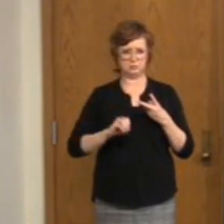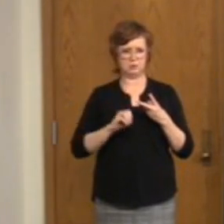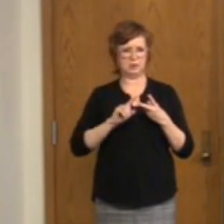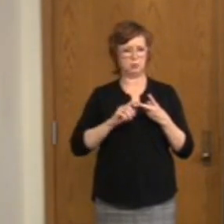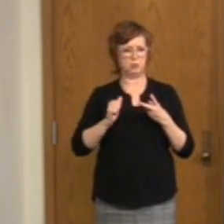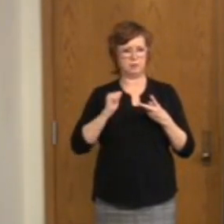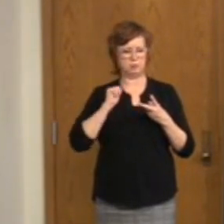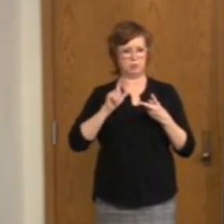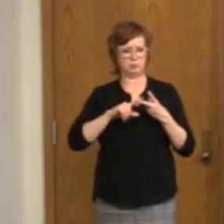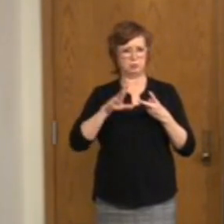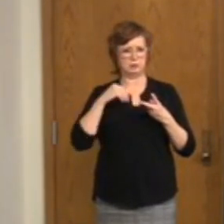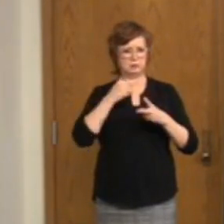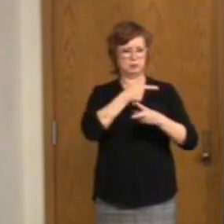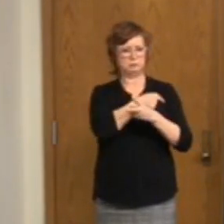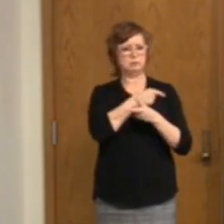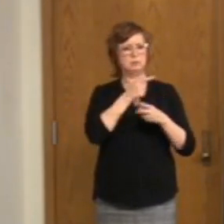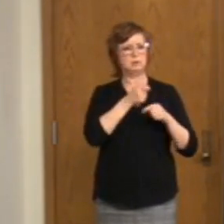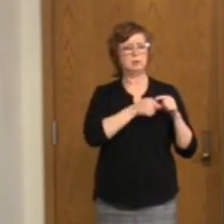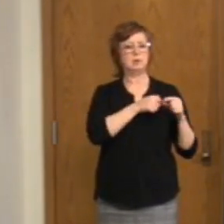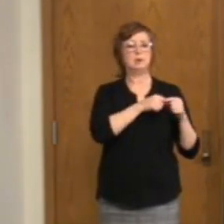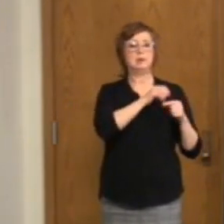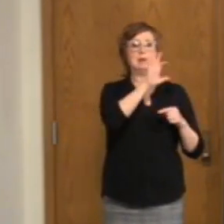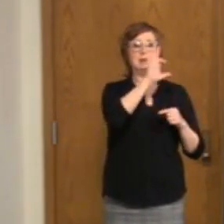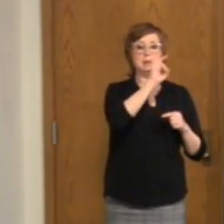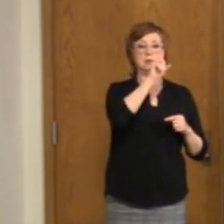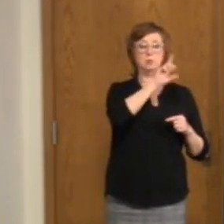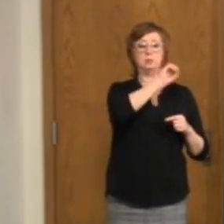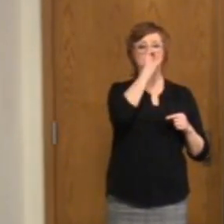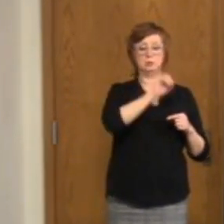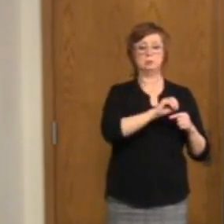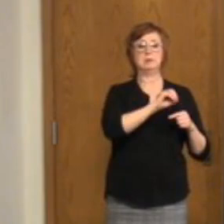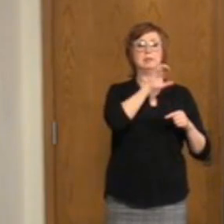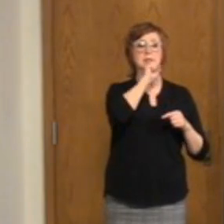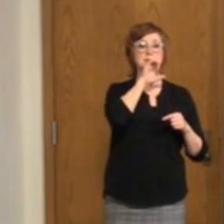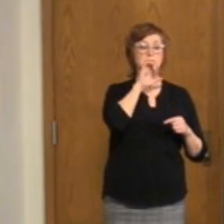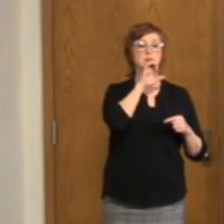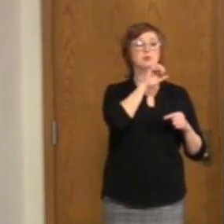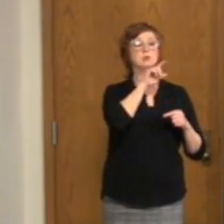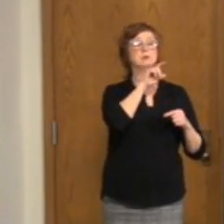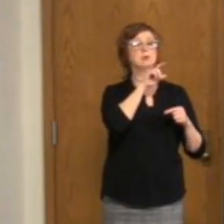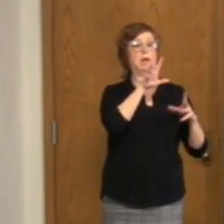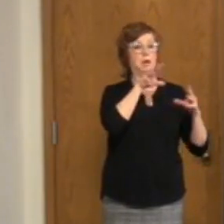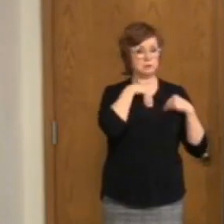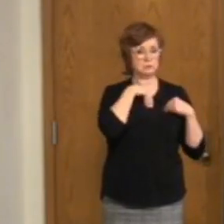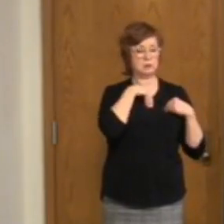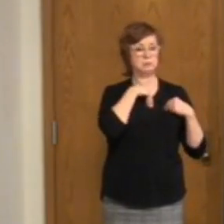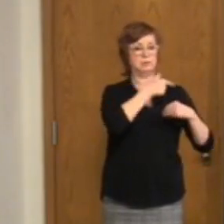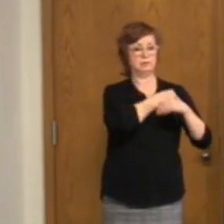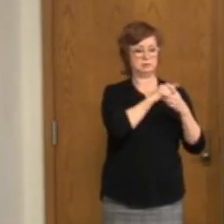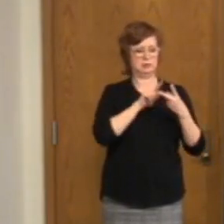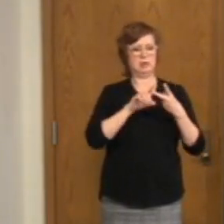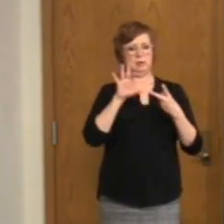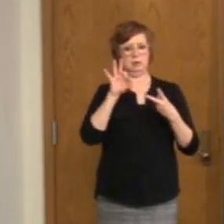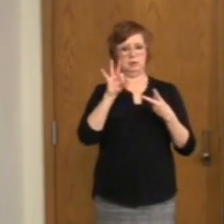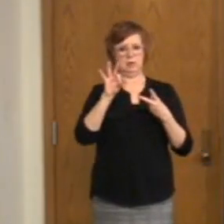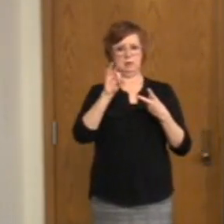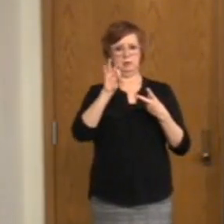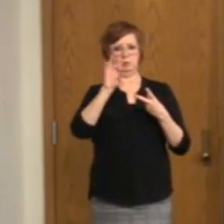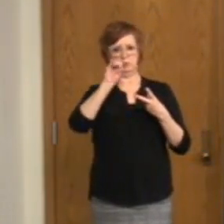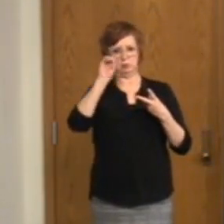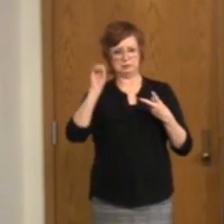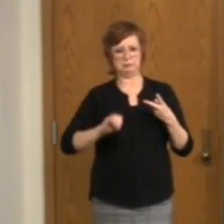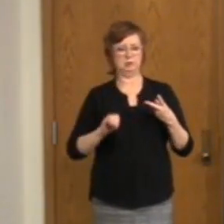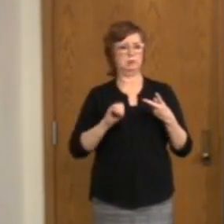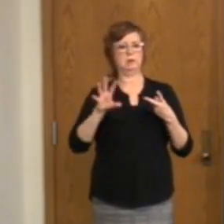refusal a concern at all that might delay the completion of that important first stage of the vaccination process and potentially easing